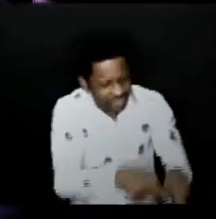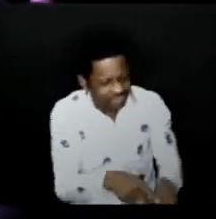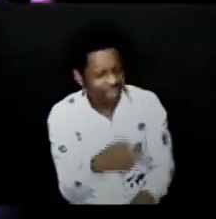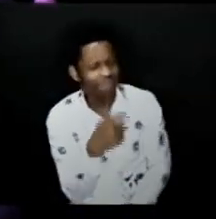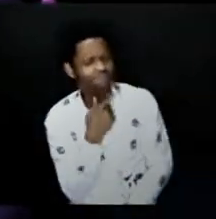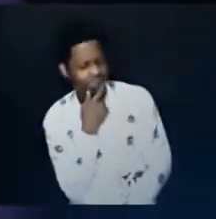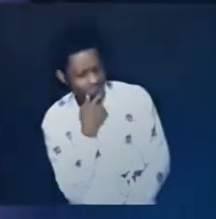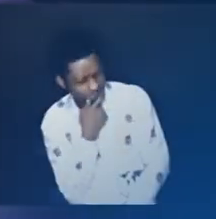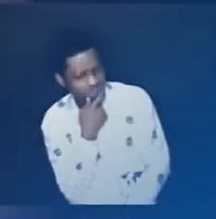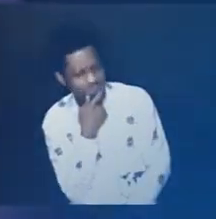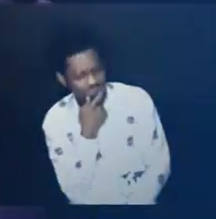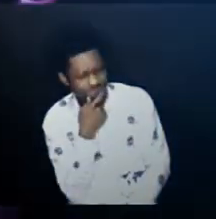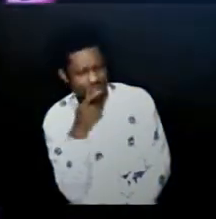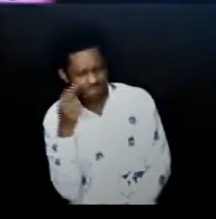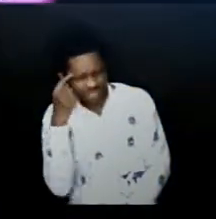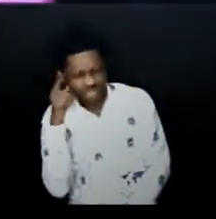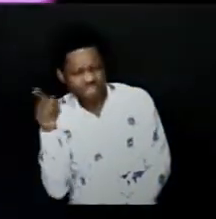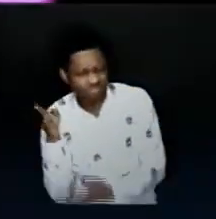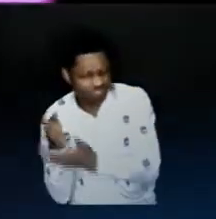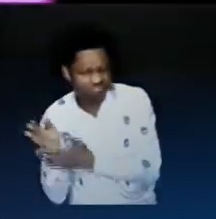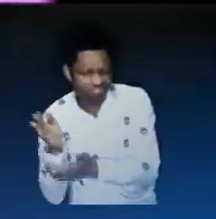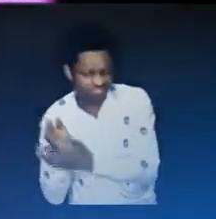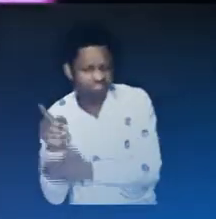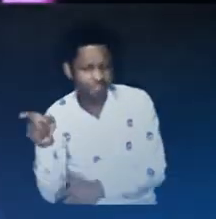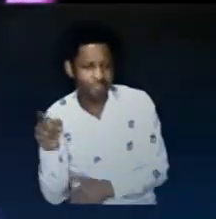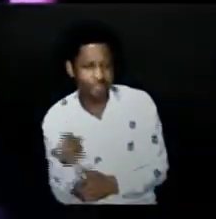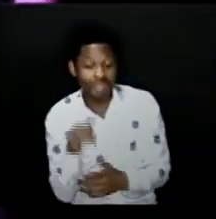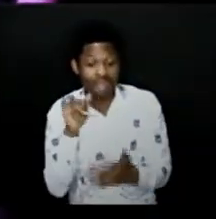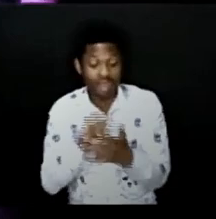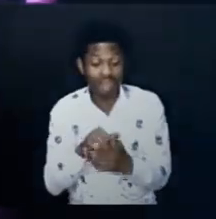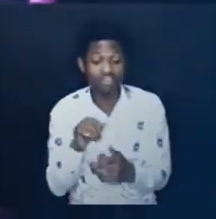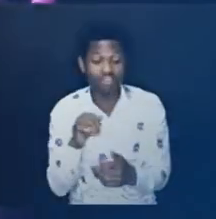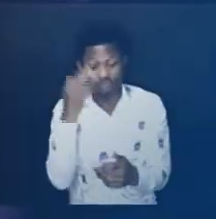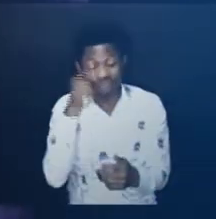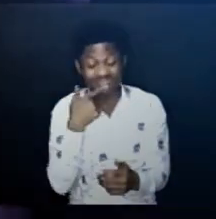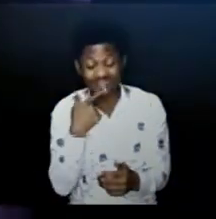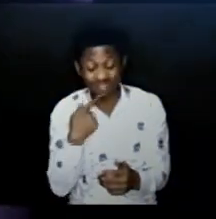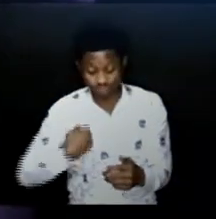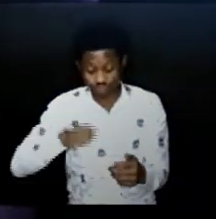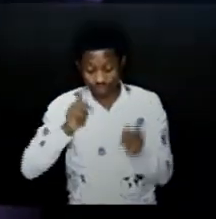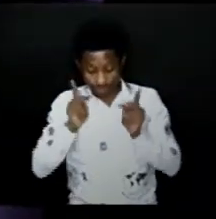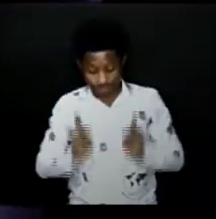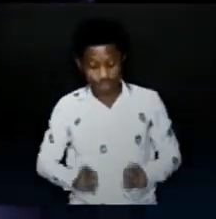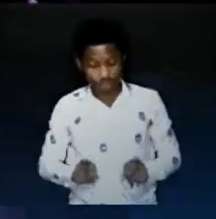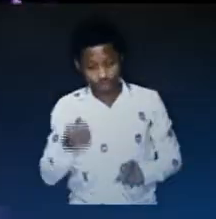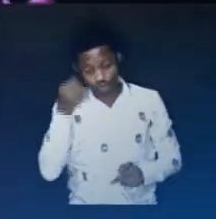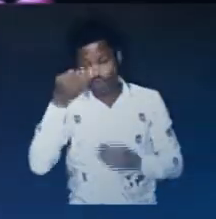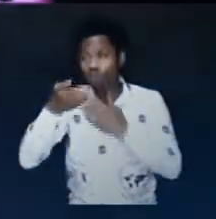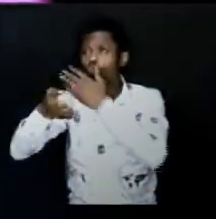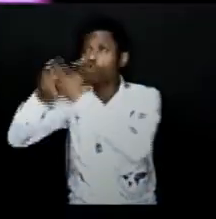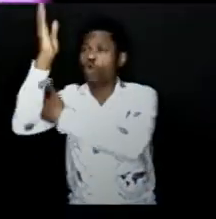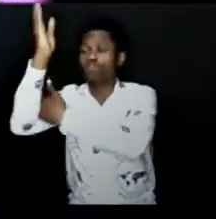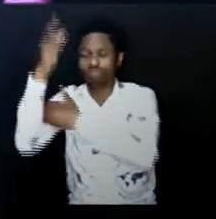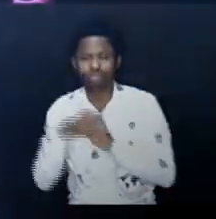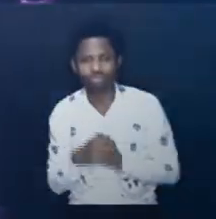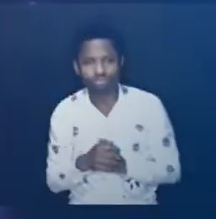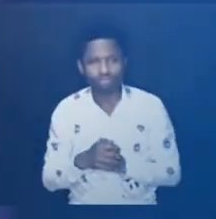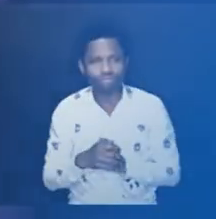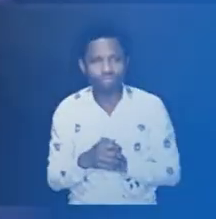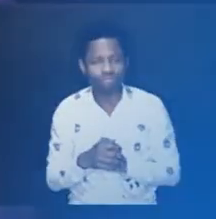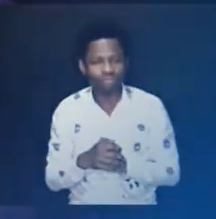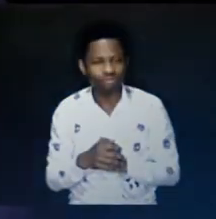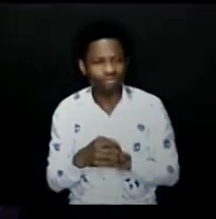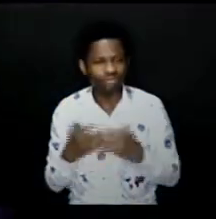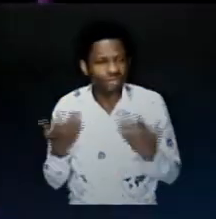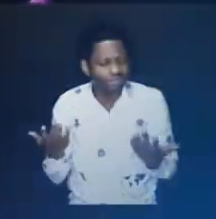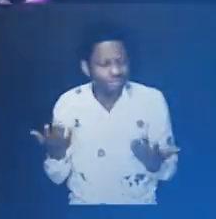That's why we are saying that we are agents of heaven. And the fact that, why